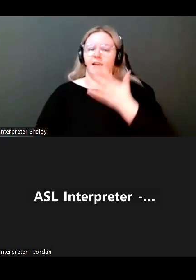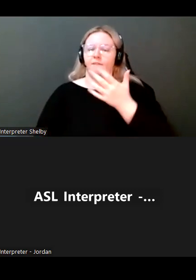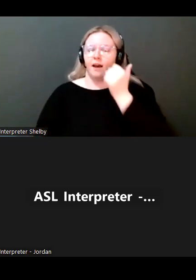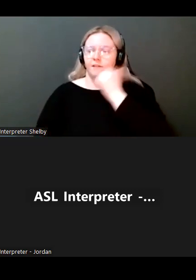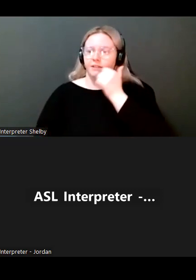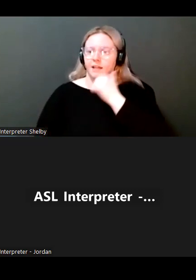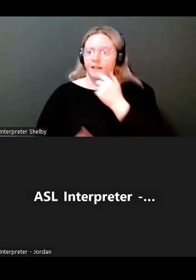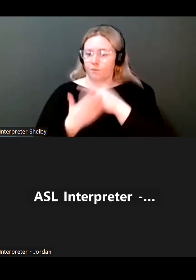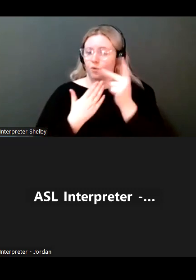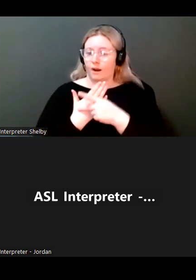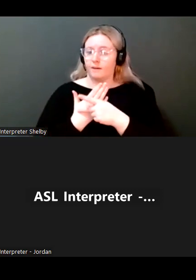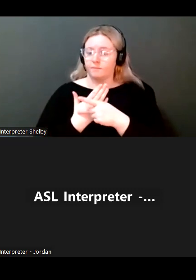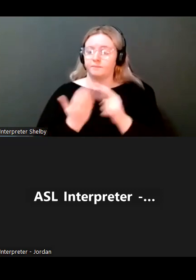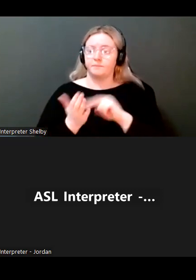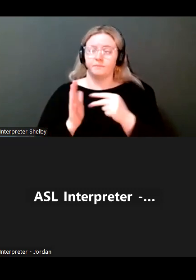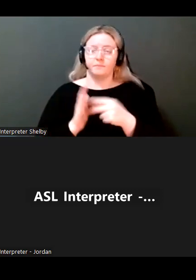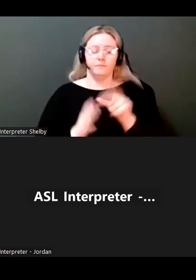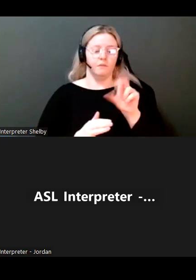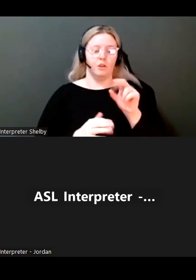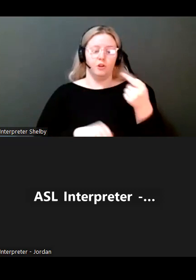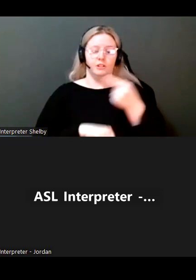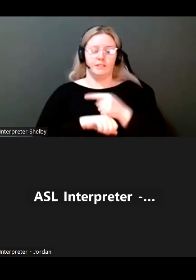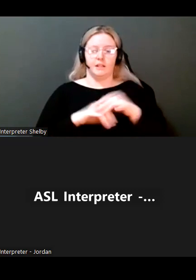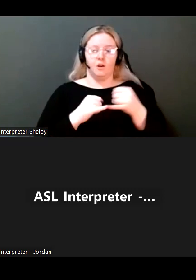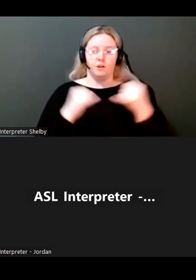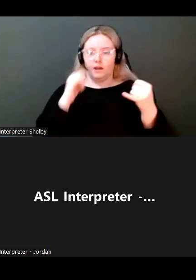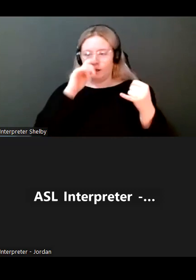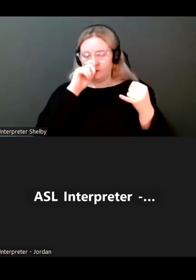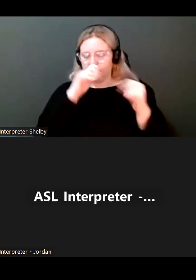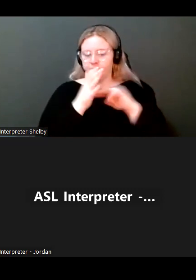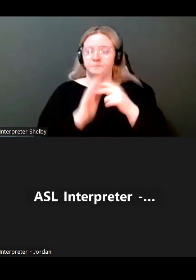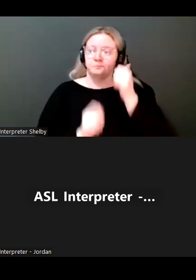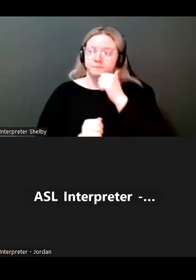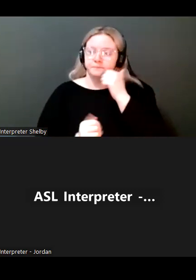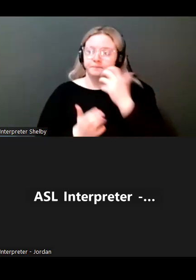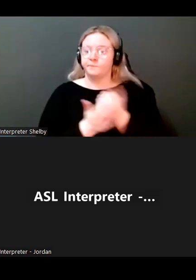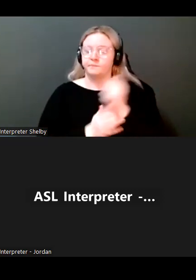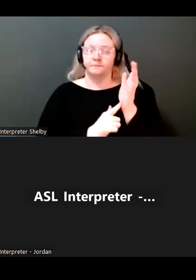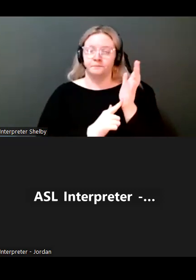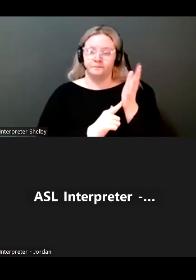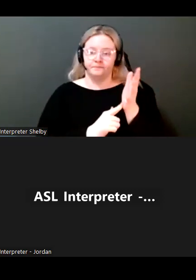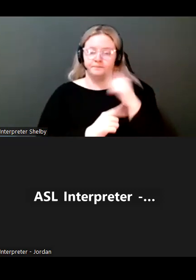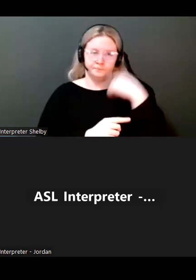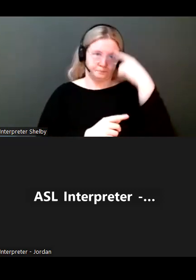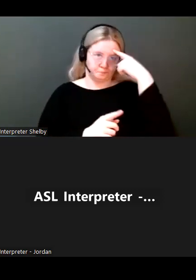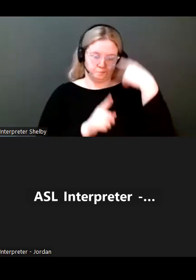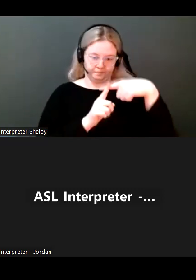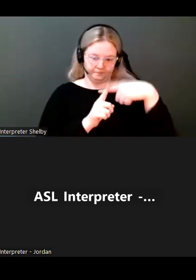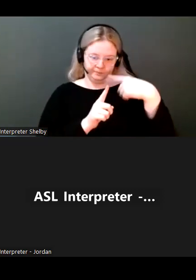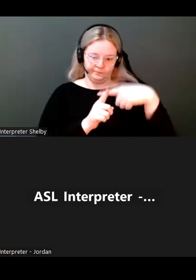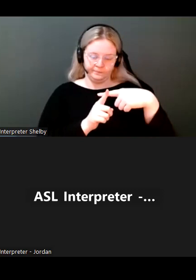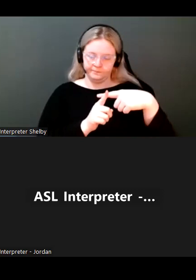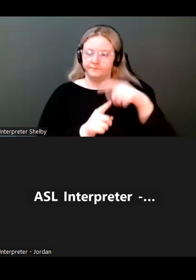a 30-day online mindfulness where you spend 5 minutes a day. And, you know, mindfulness has been shown to, and